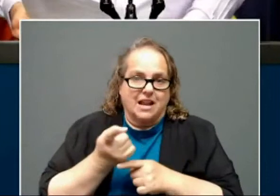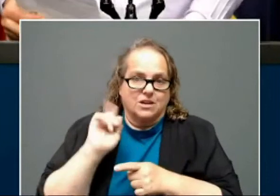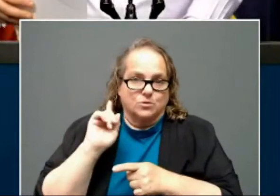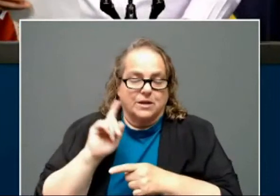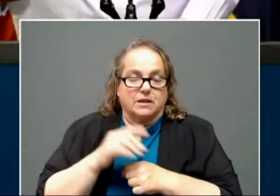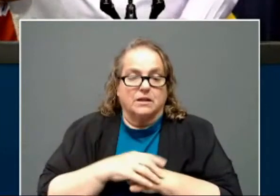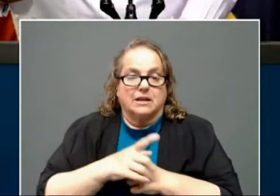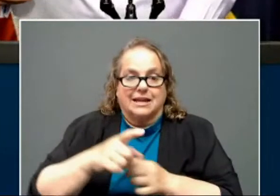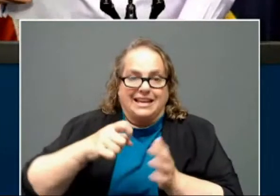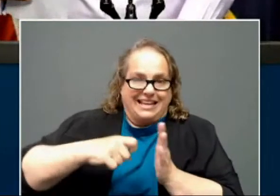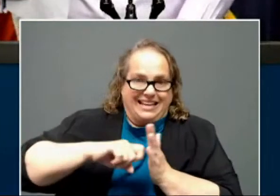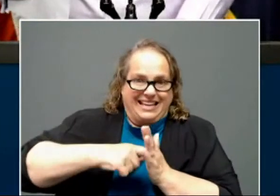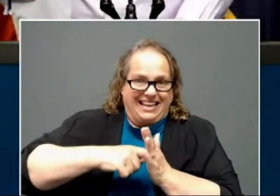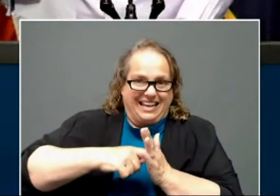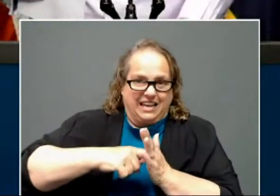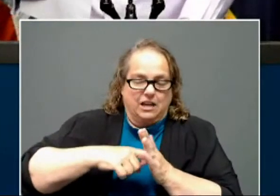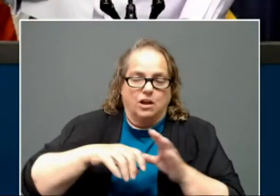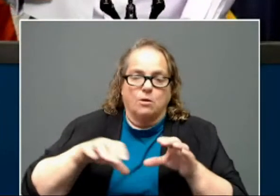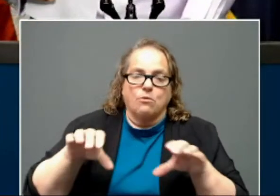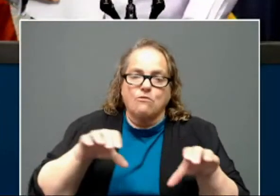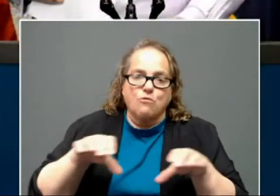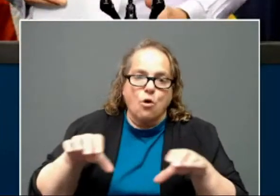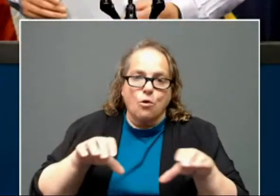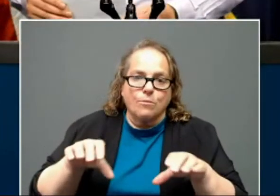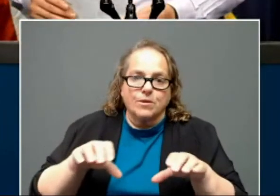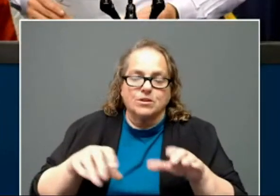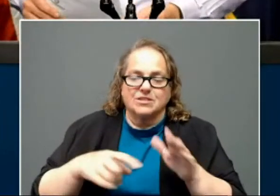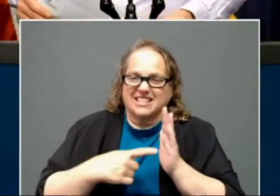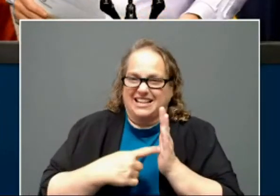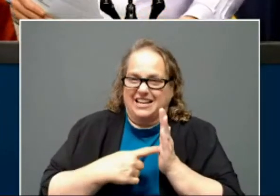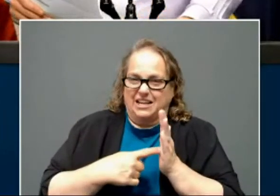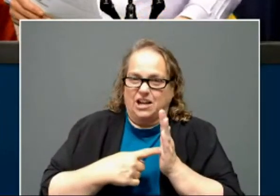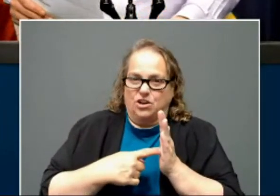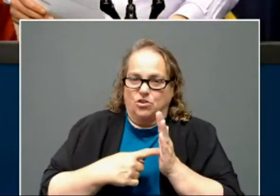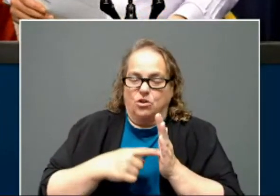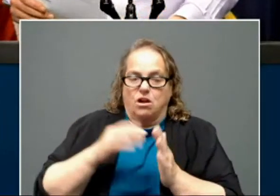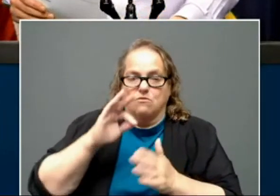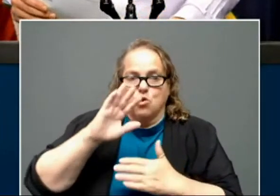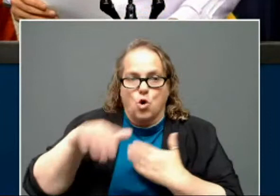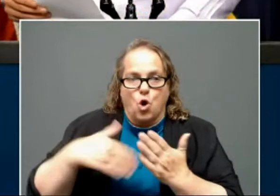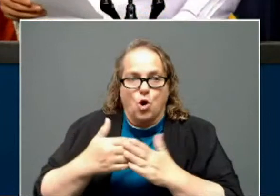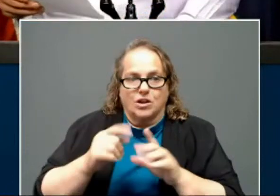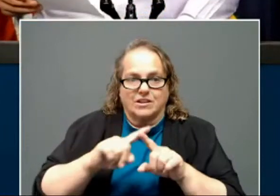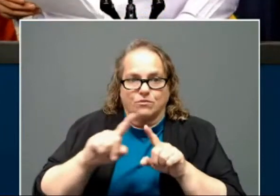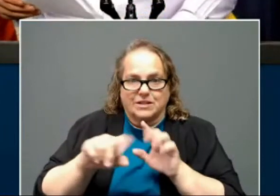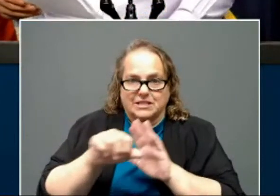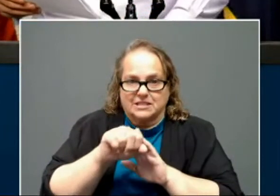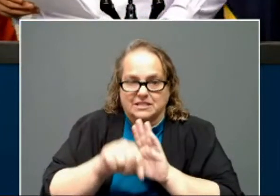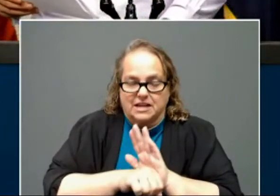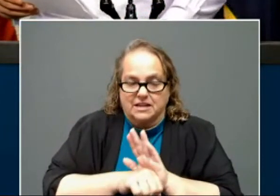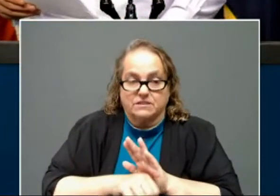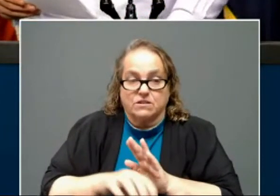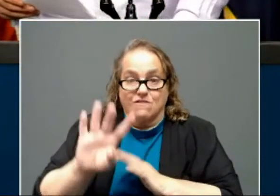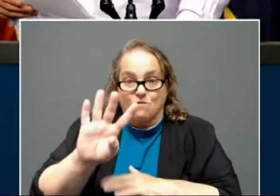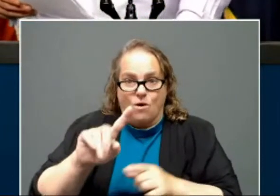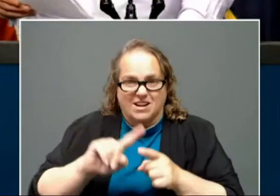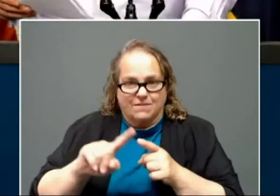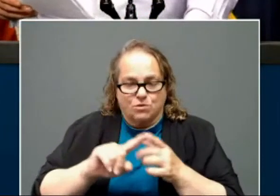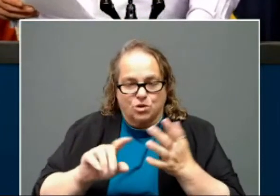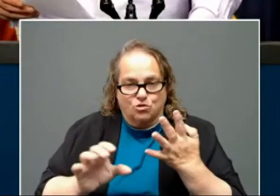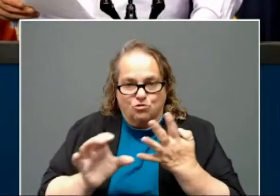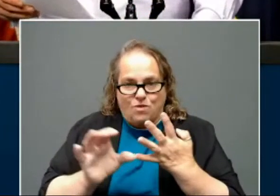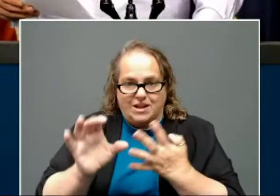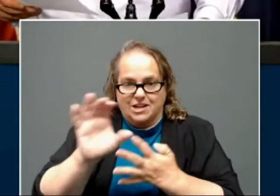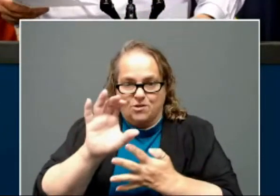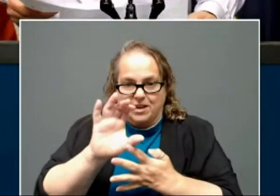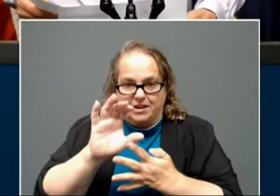indicator for all the states and territories that's in the Tiberius data system. They take 4 different criteria. One of them is